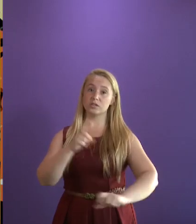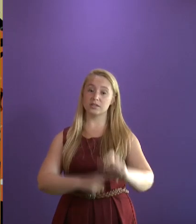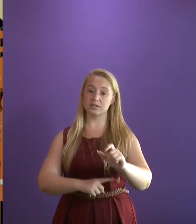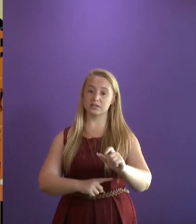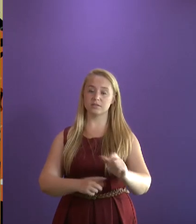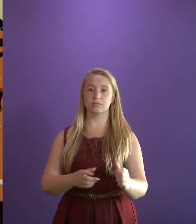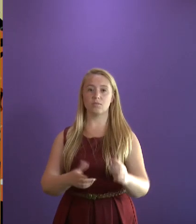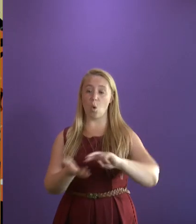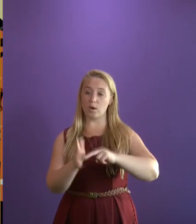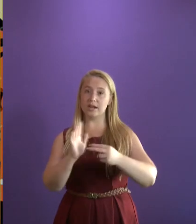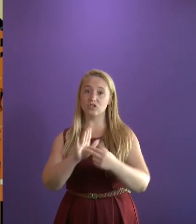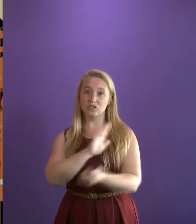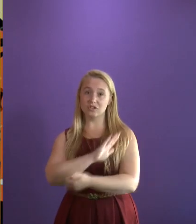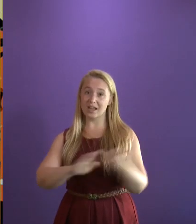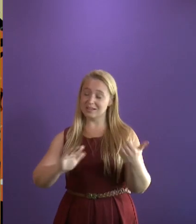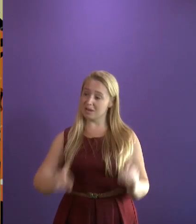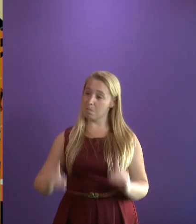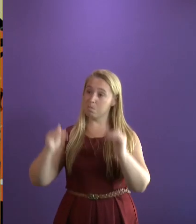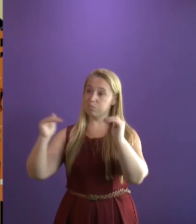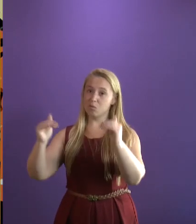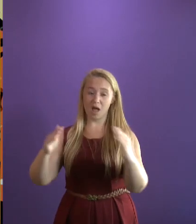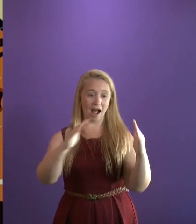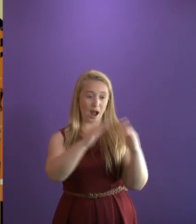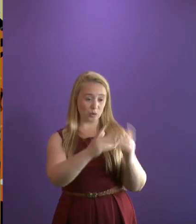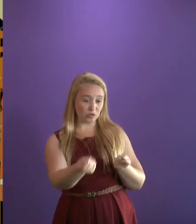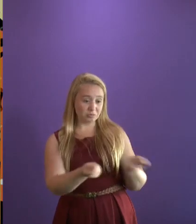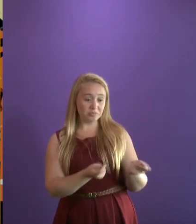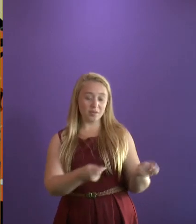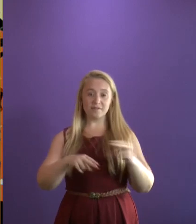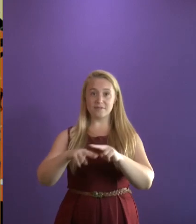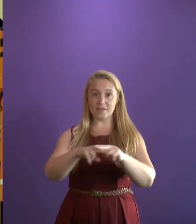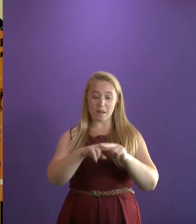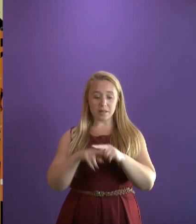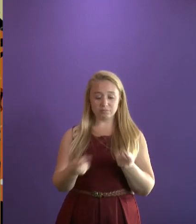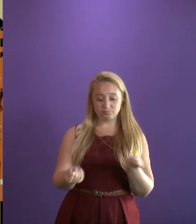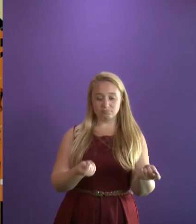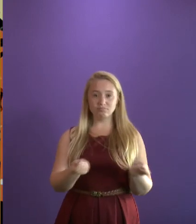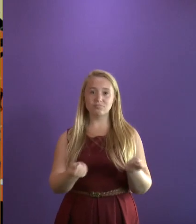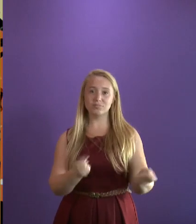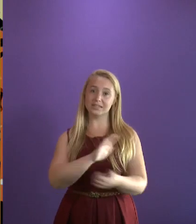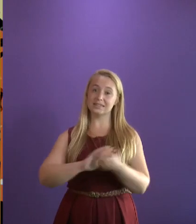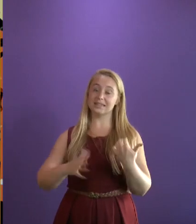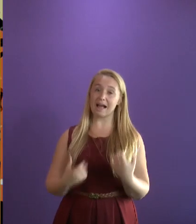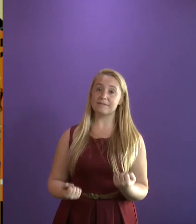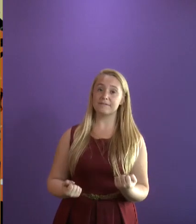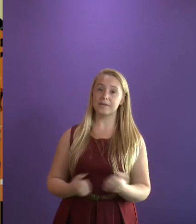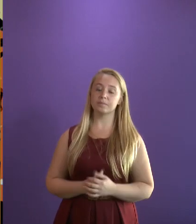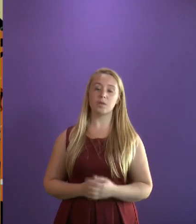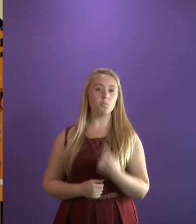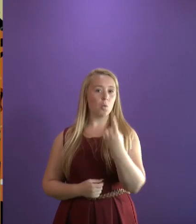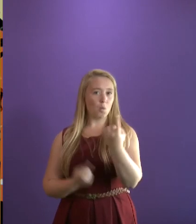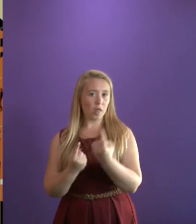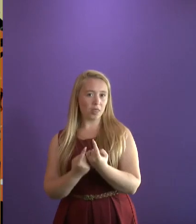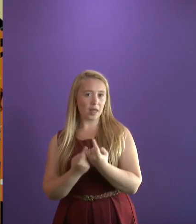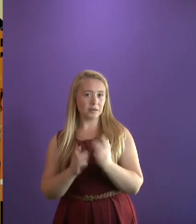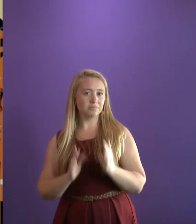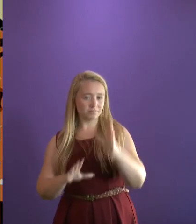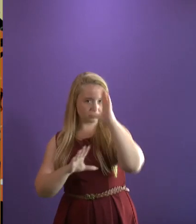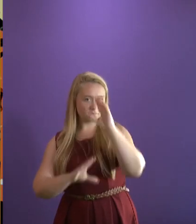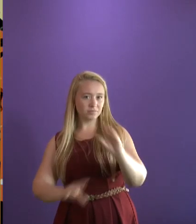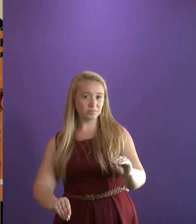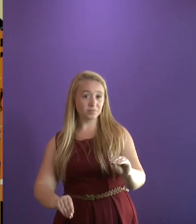of organisation. We all run households and have families. I think one of the things I need to say is that sometimes as women we need